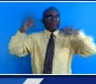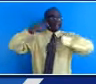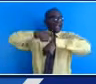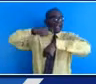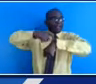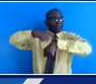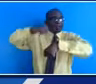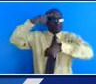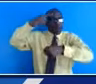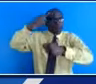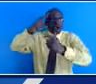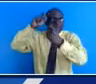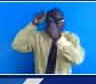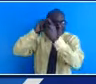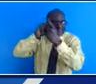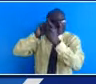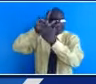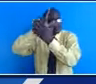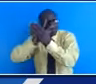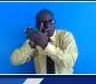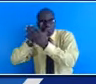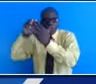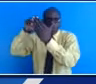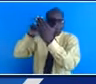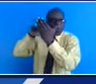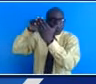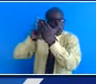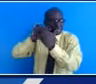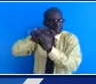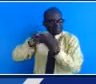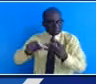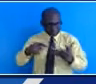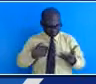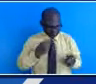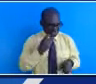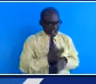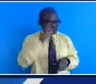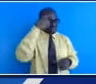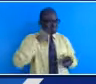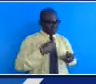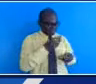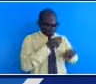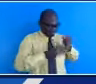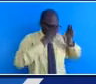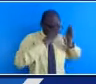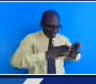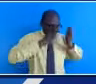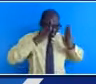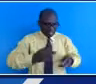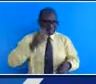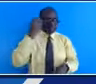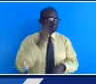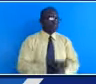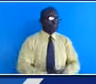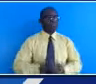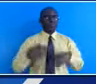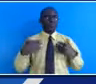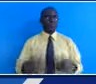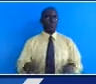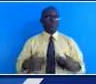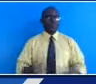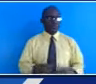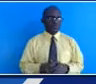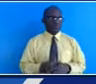behalf of that. We do have chambers of commerce in most of our communities. They provide some of that service, but a lot of what they do is